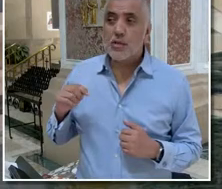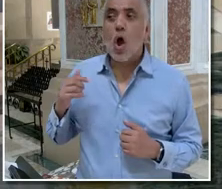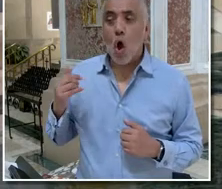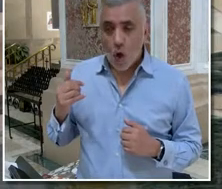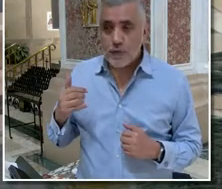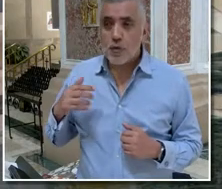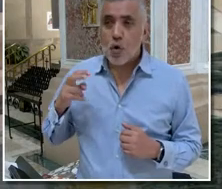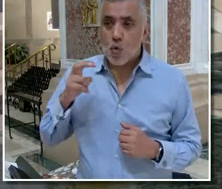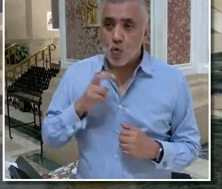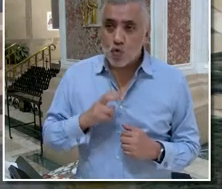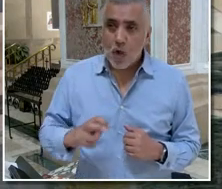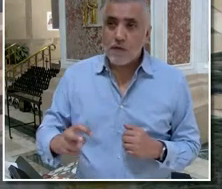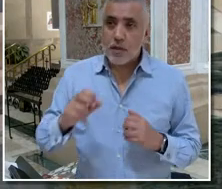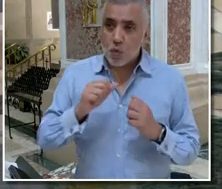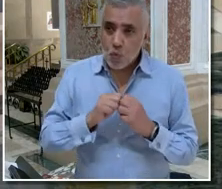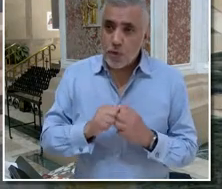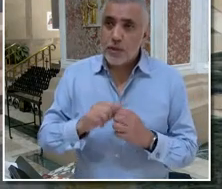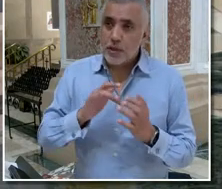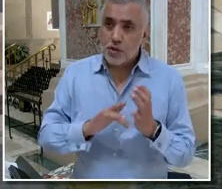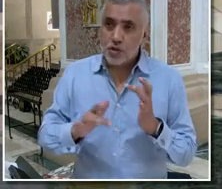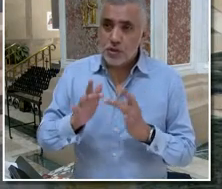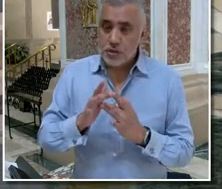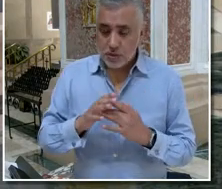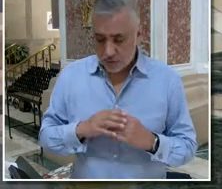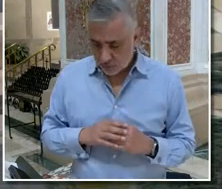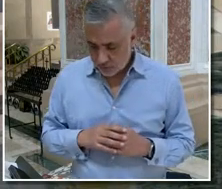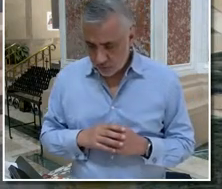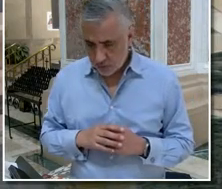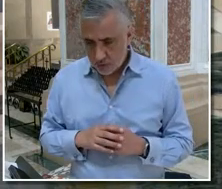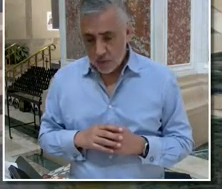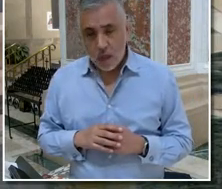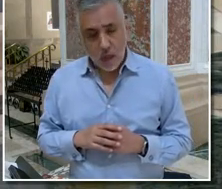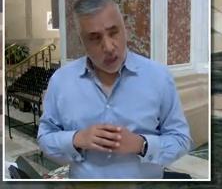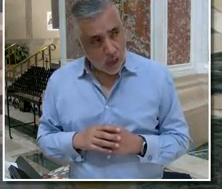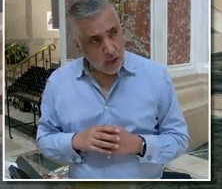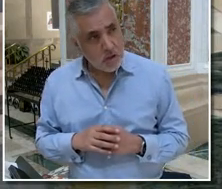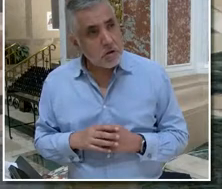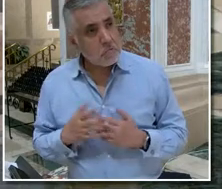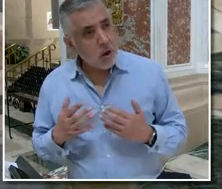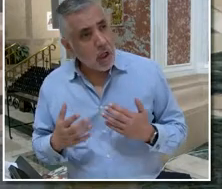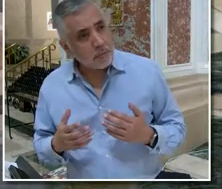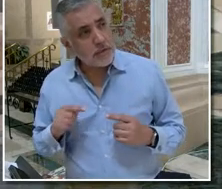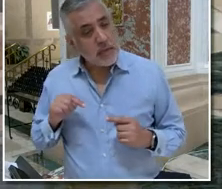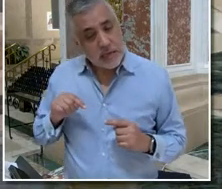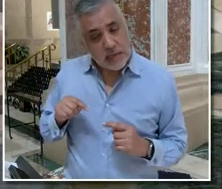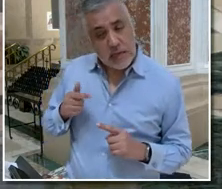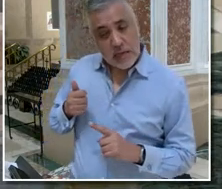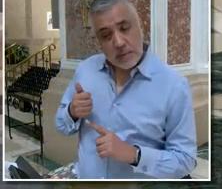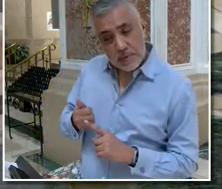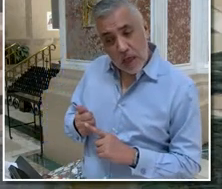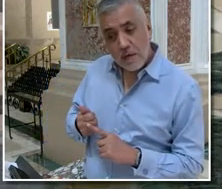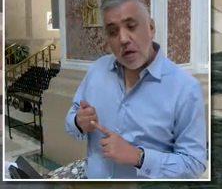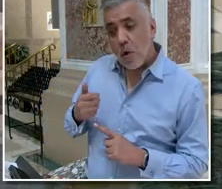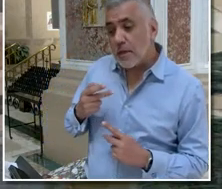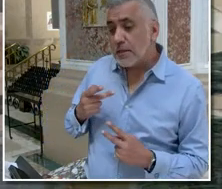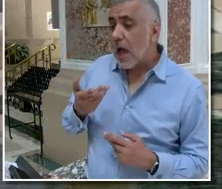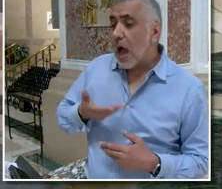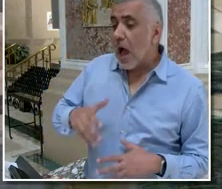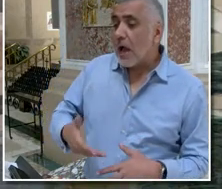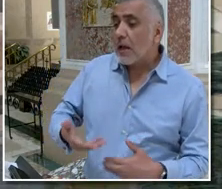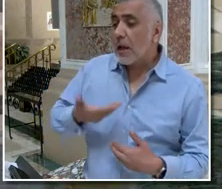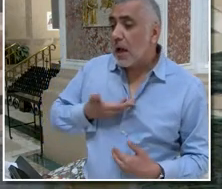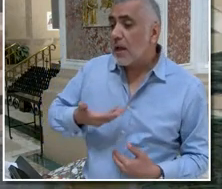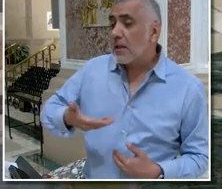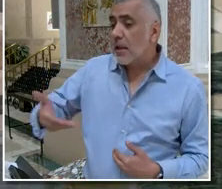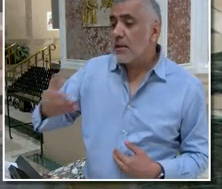traveled it along with Jesus. And perchance, he had himself been a guest at the